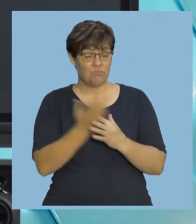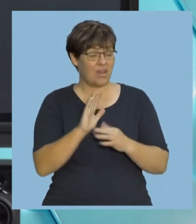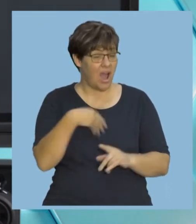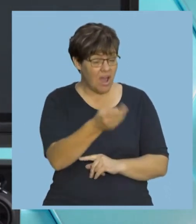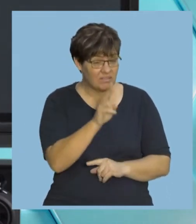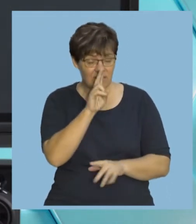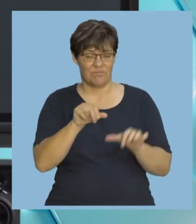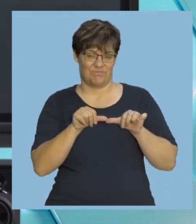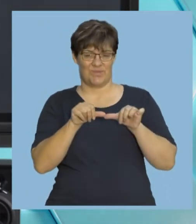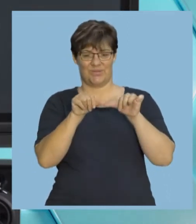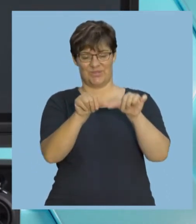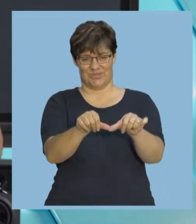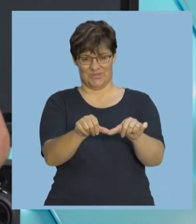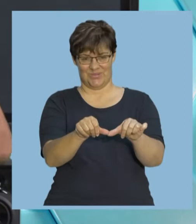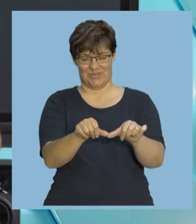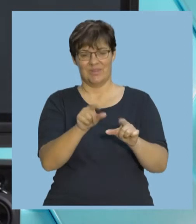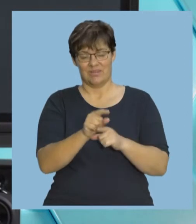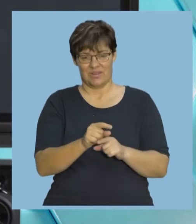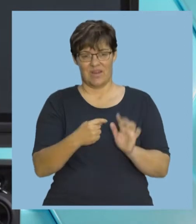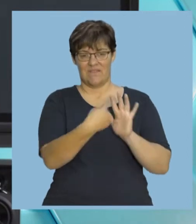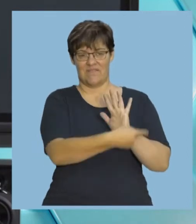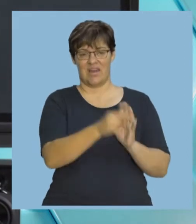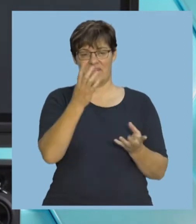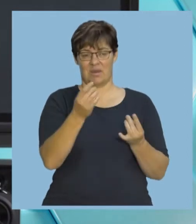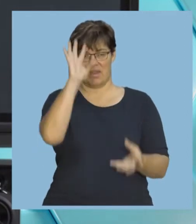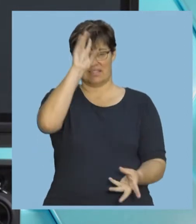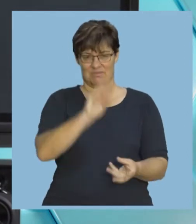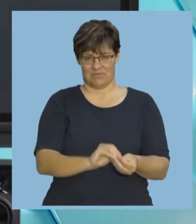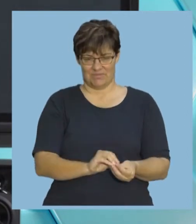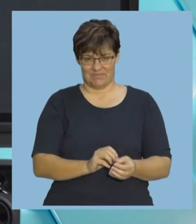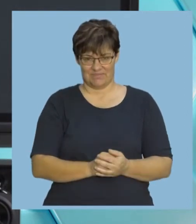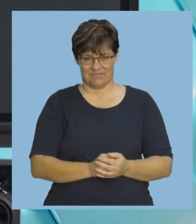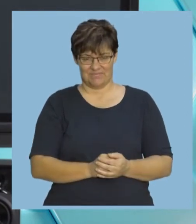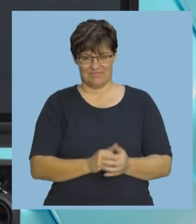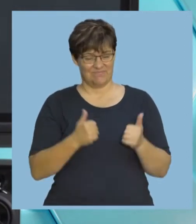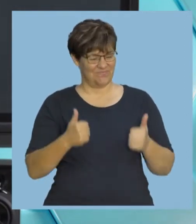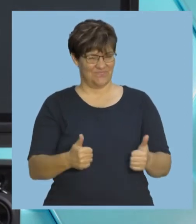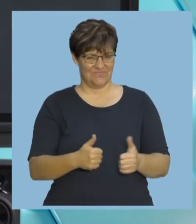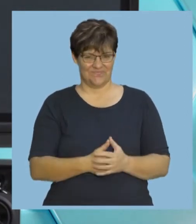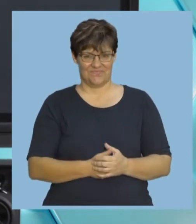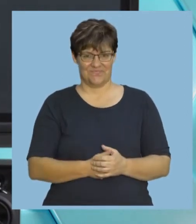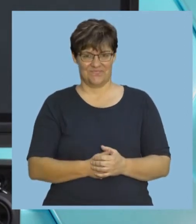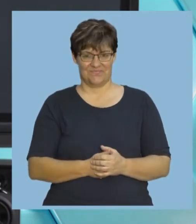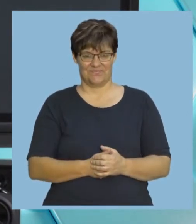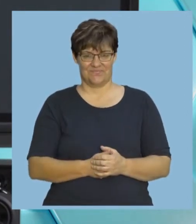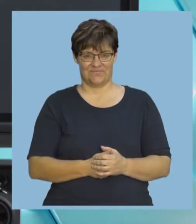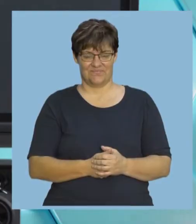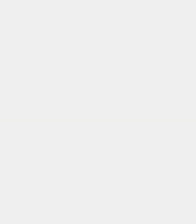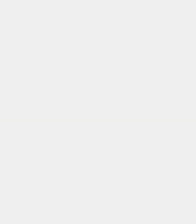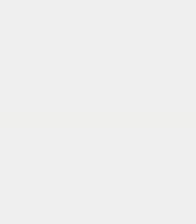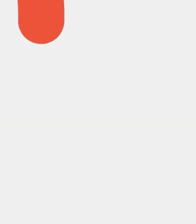sense. So we'll see you after the break, and we'll continue with 5-number summary.